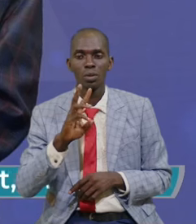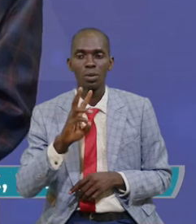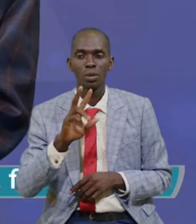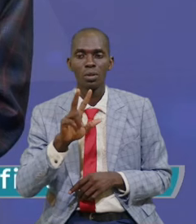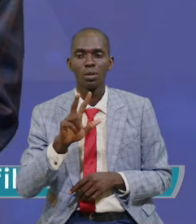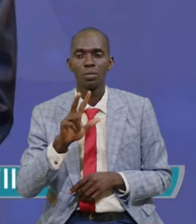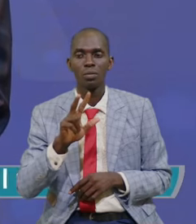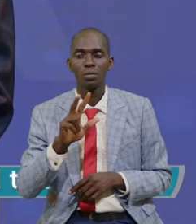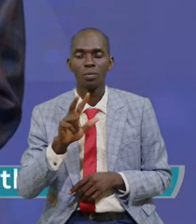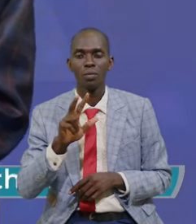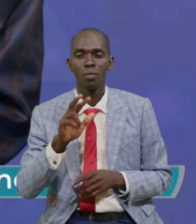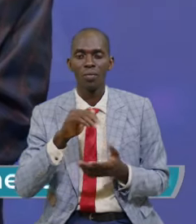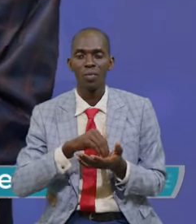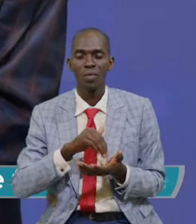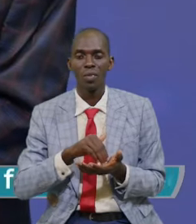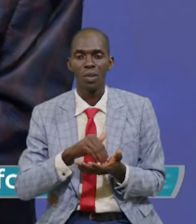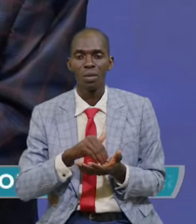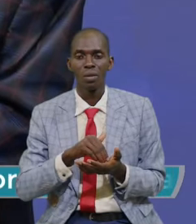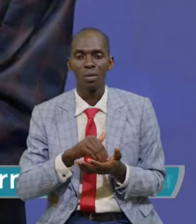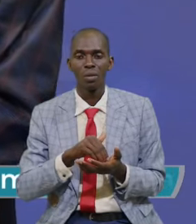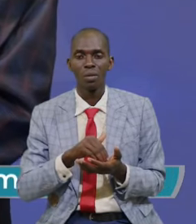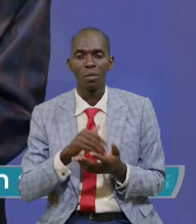+2 4 4 9 2 6 3. I take that again.